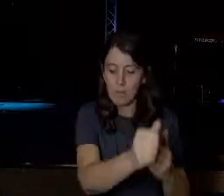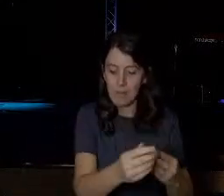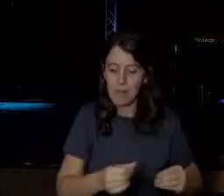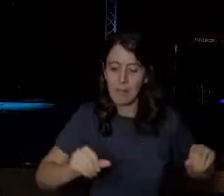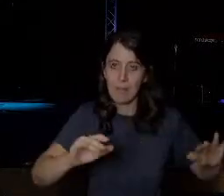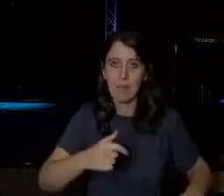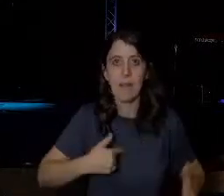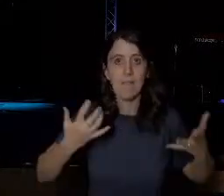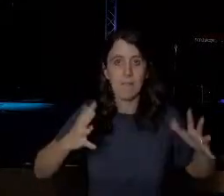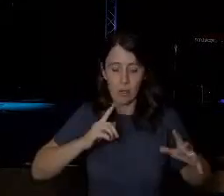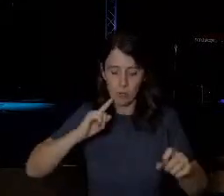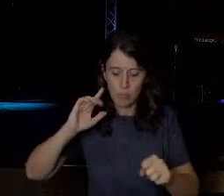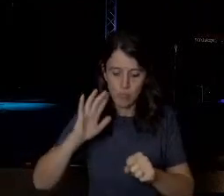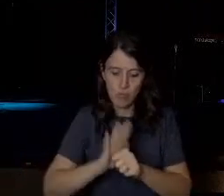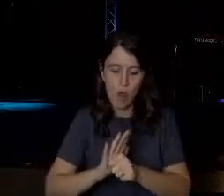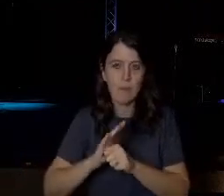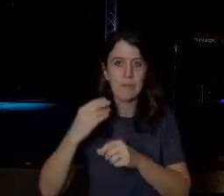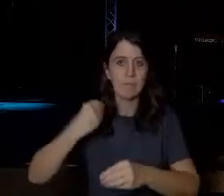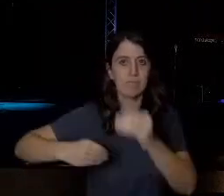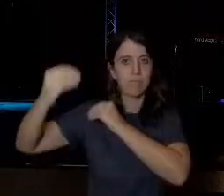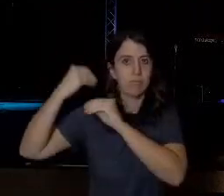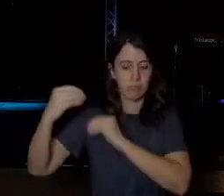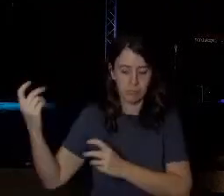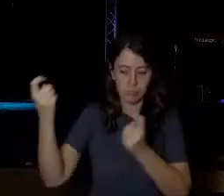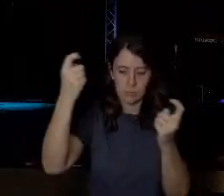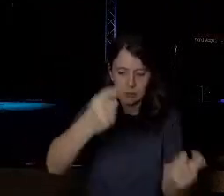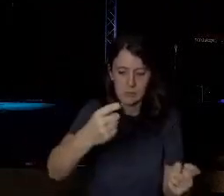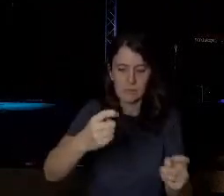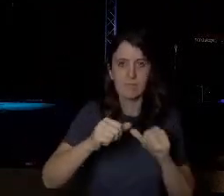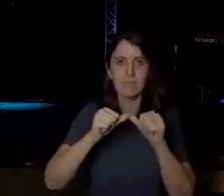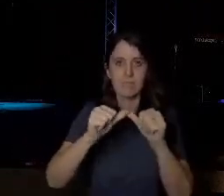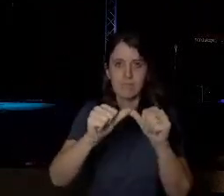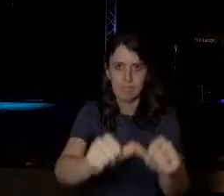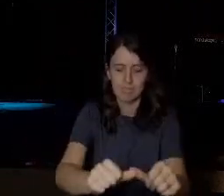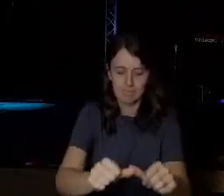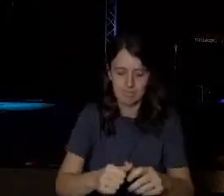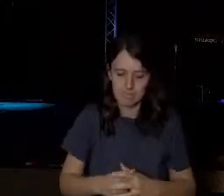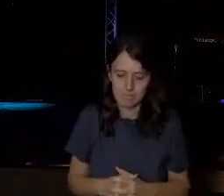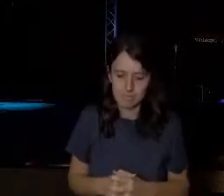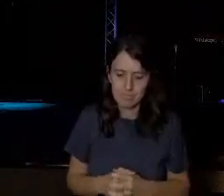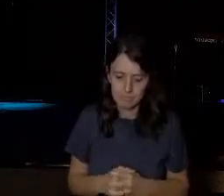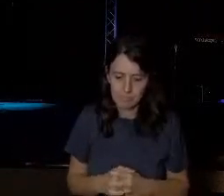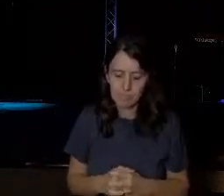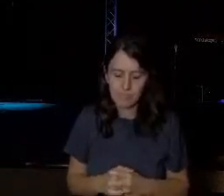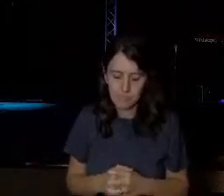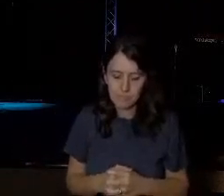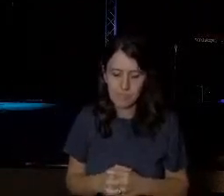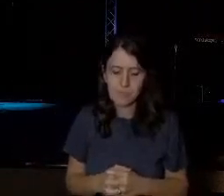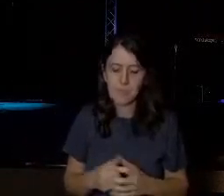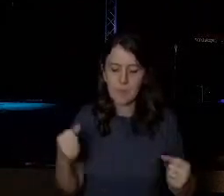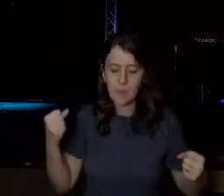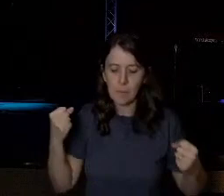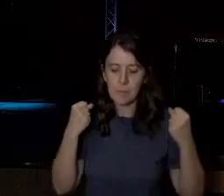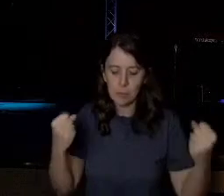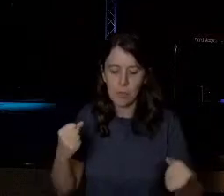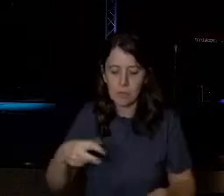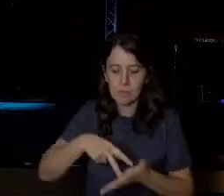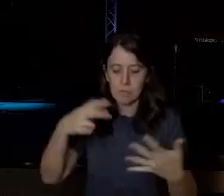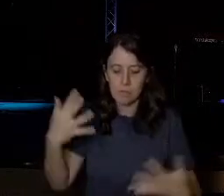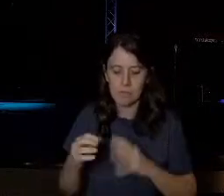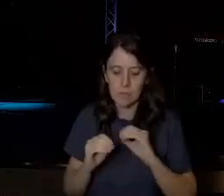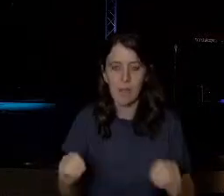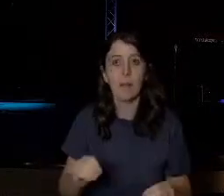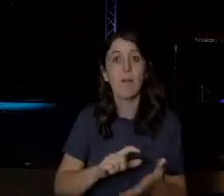inherit the land I swore to their ancestors to give them. Be strong and very courageous. All right, we keep reading later on in verse 9. Have I